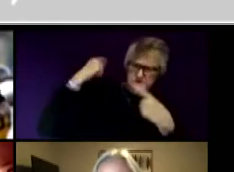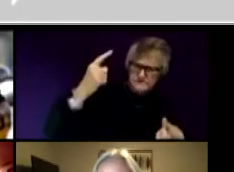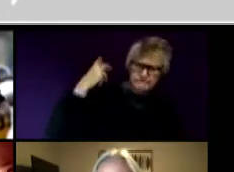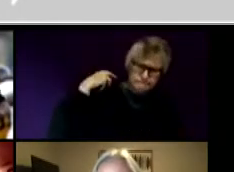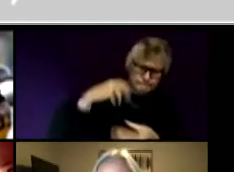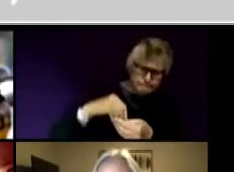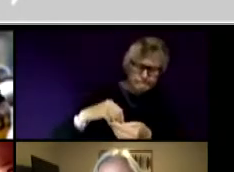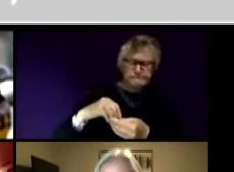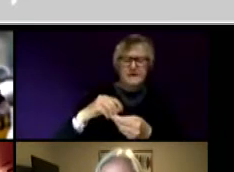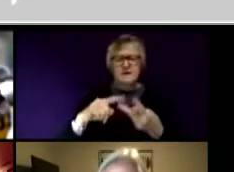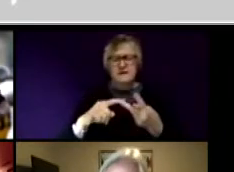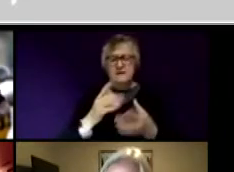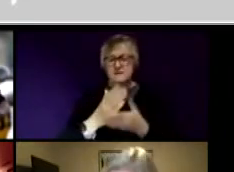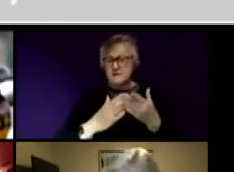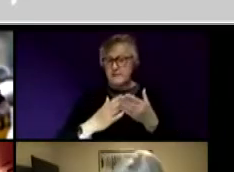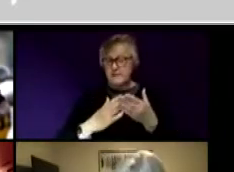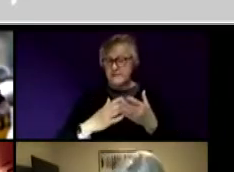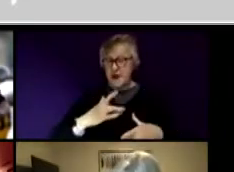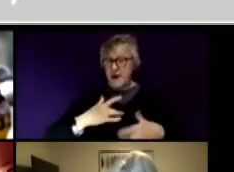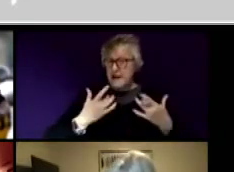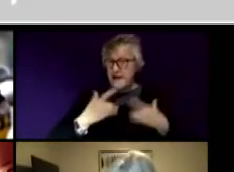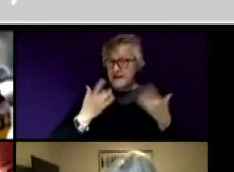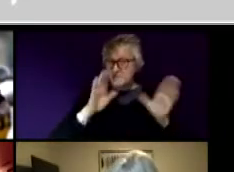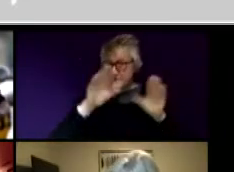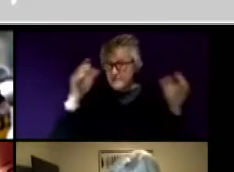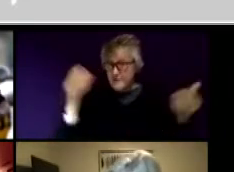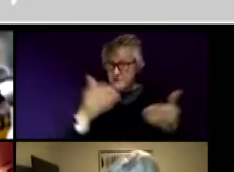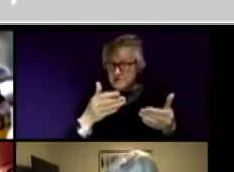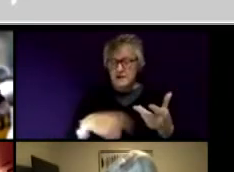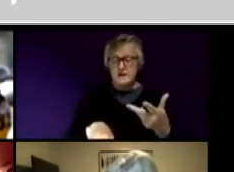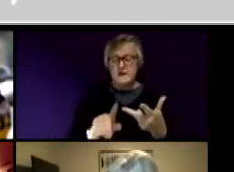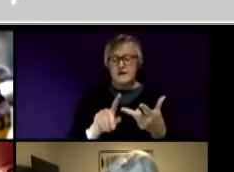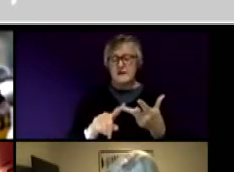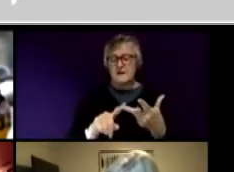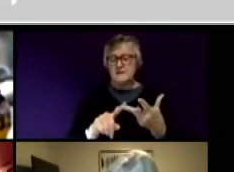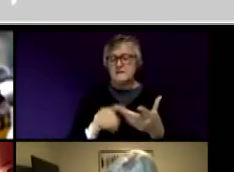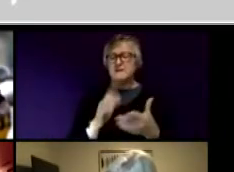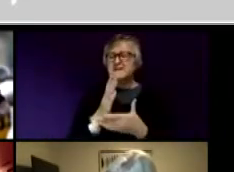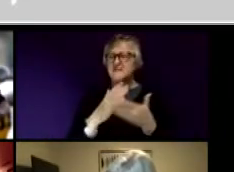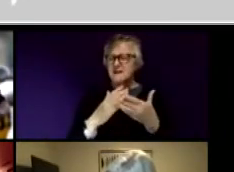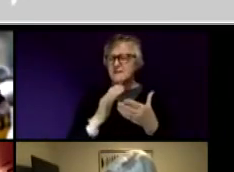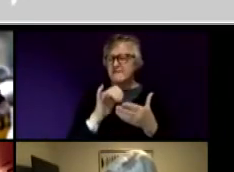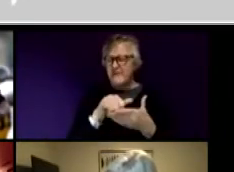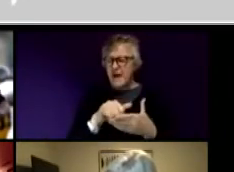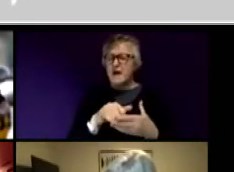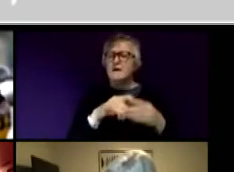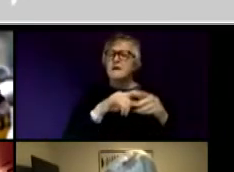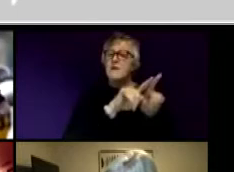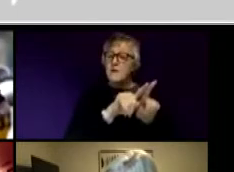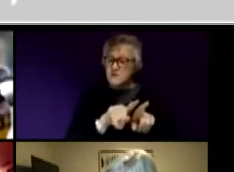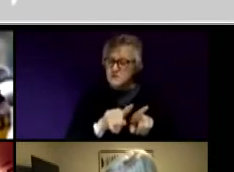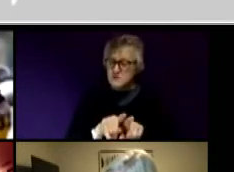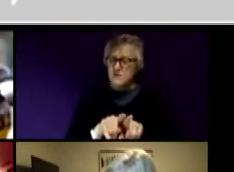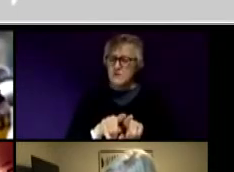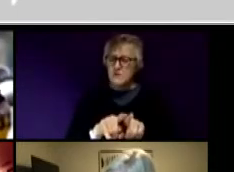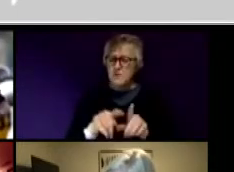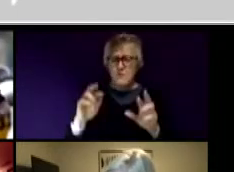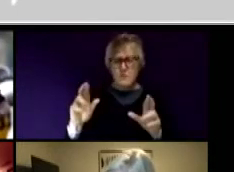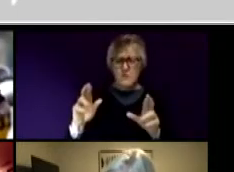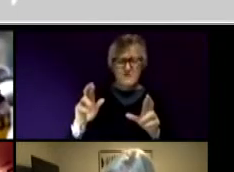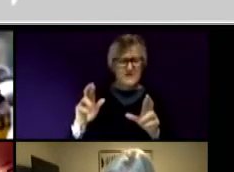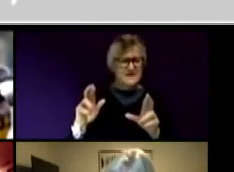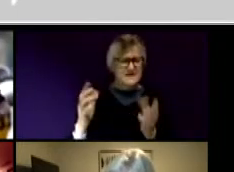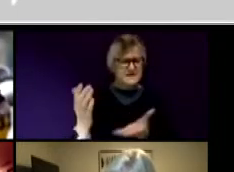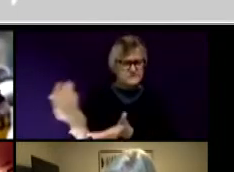is focused on, truth and reconciliation, core patrol services, some of that. And we're going to hopefully solicit some information from